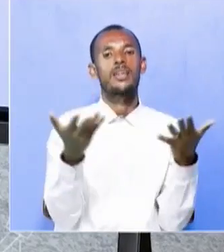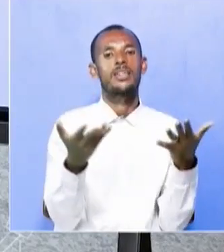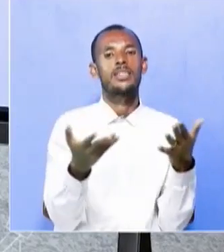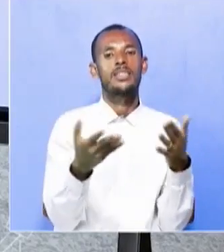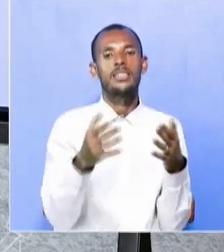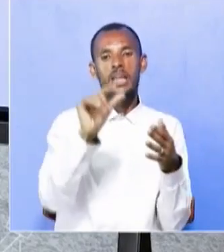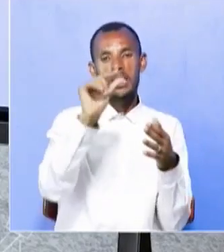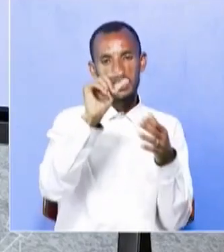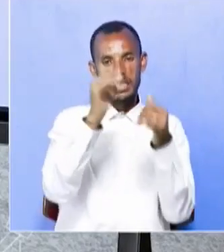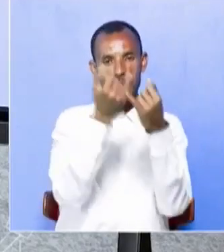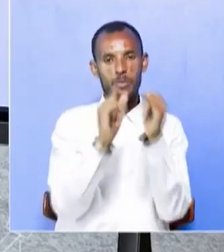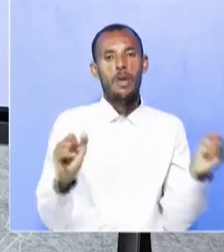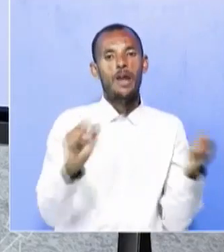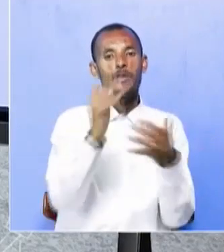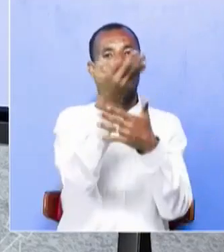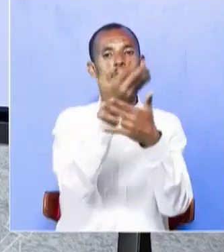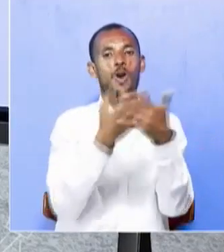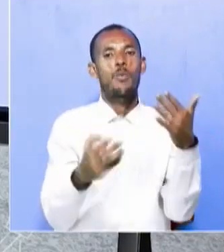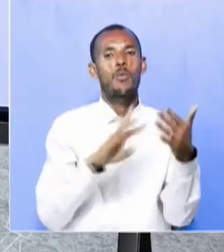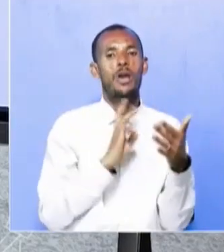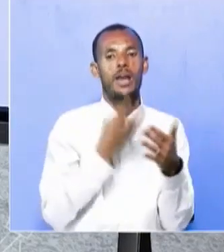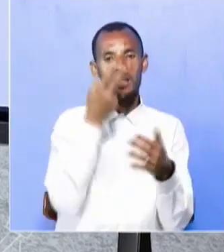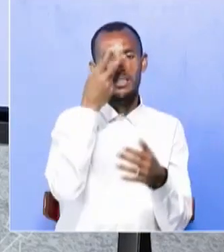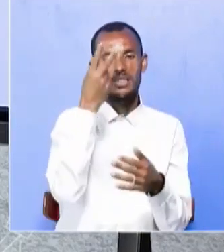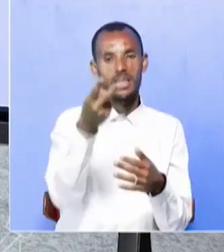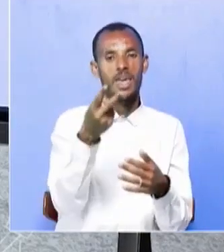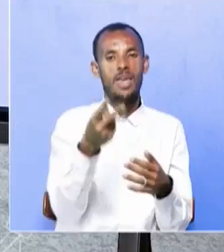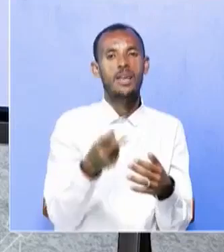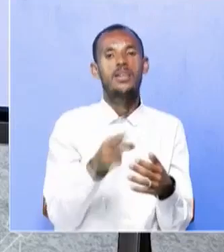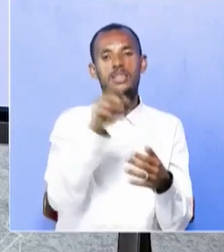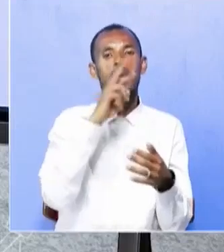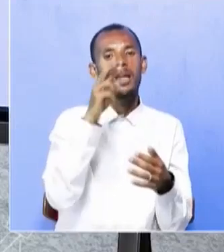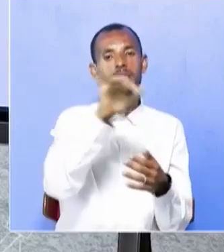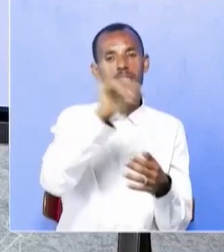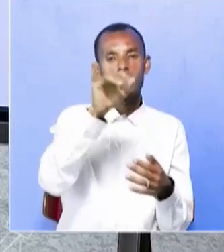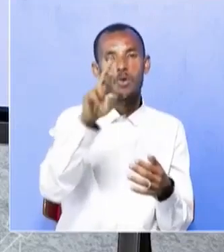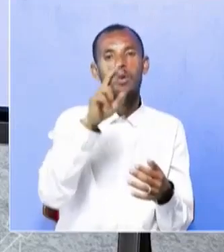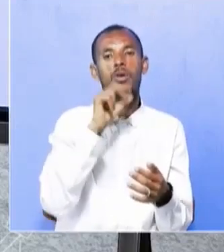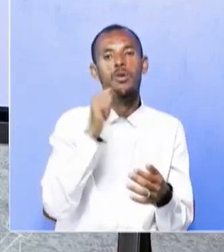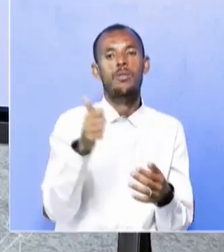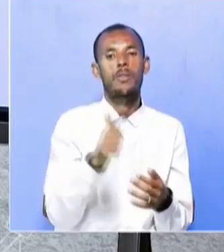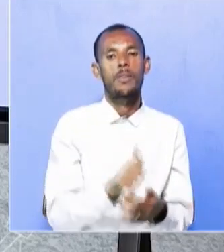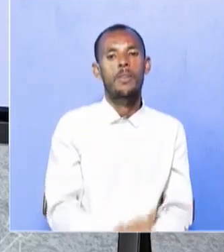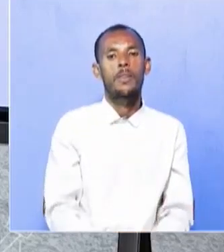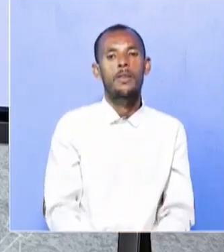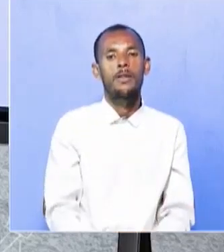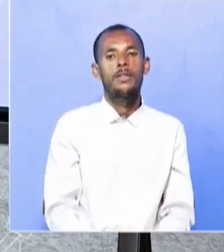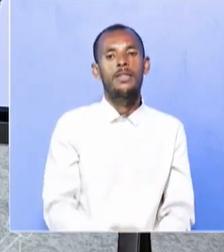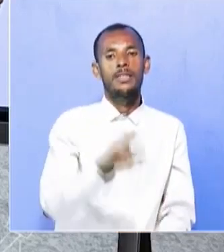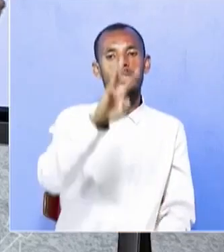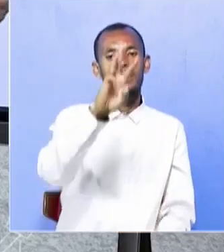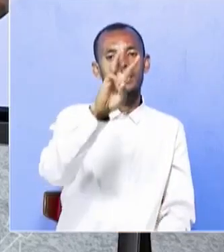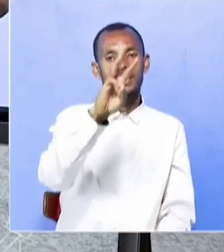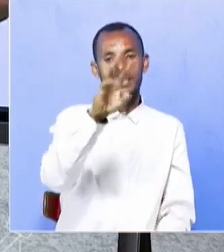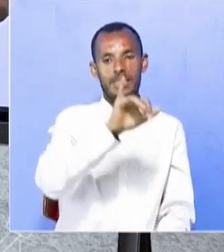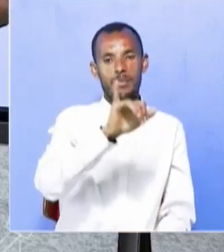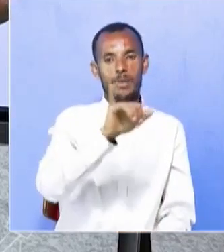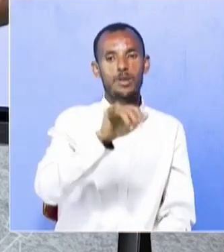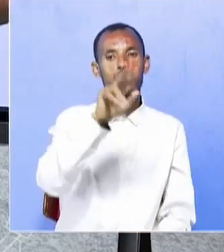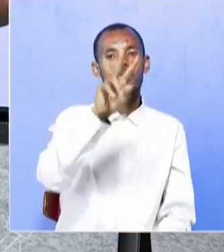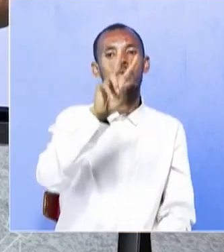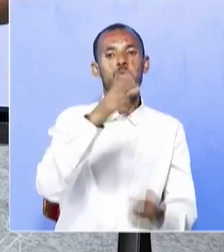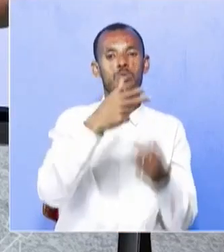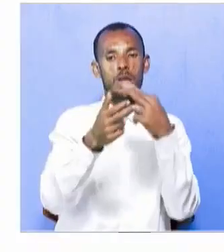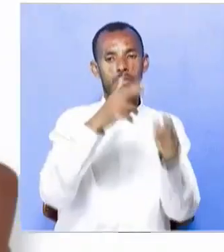least simplified form so that we can see whether they are the same or not. So 6 is the same as 2